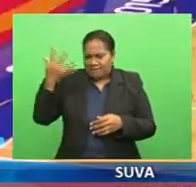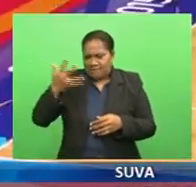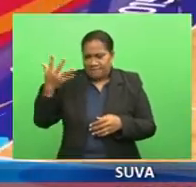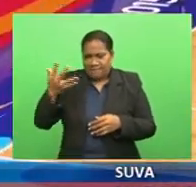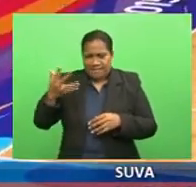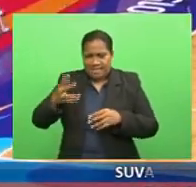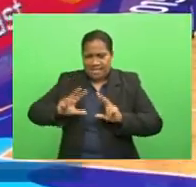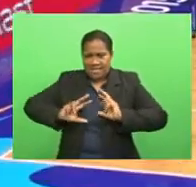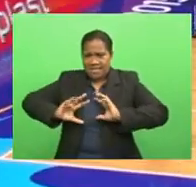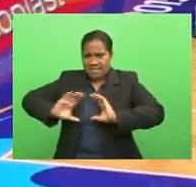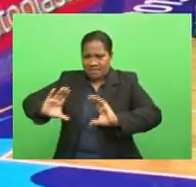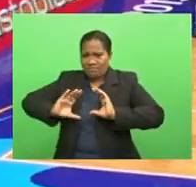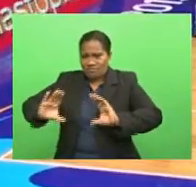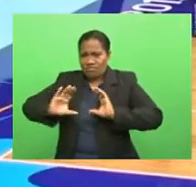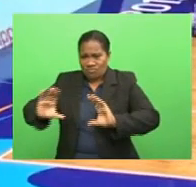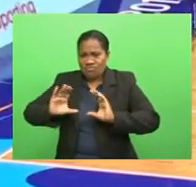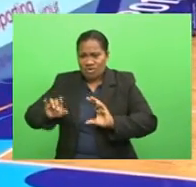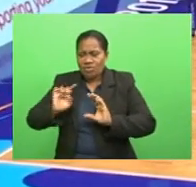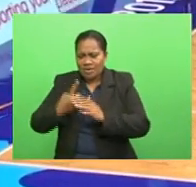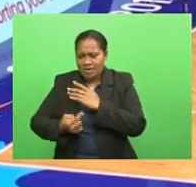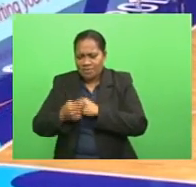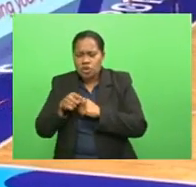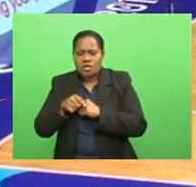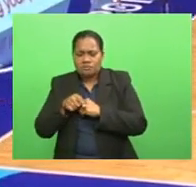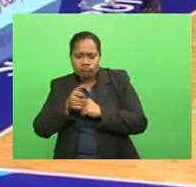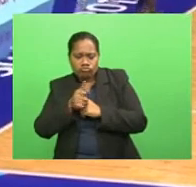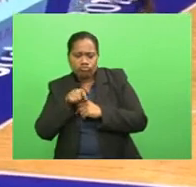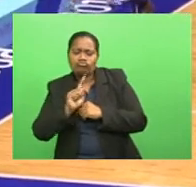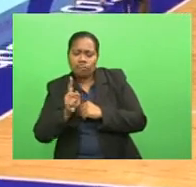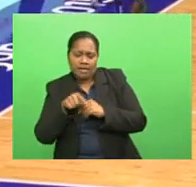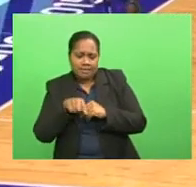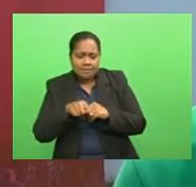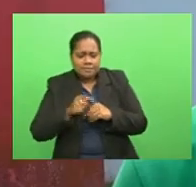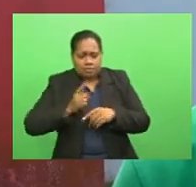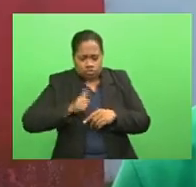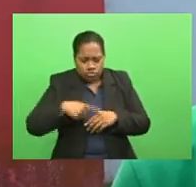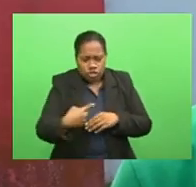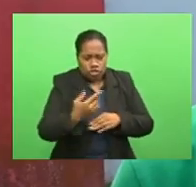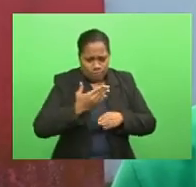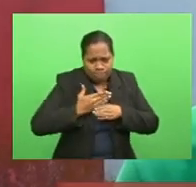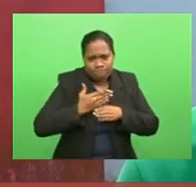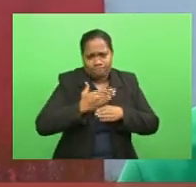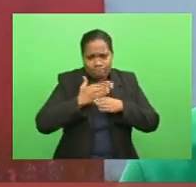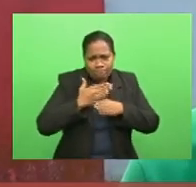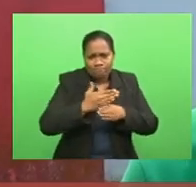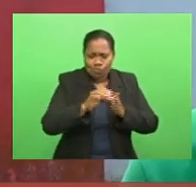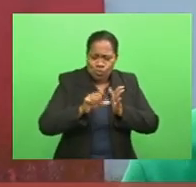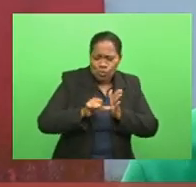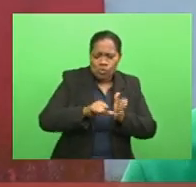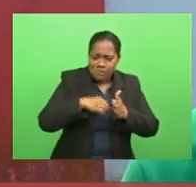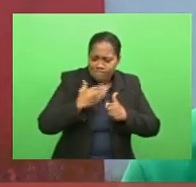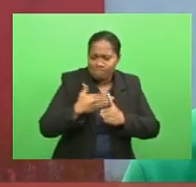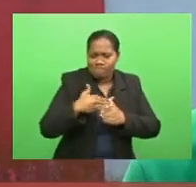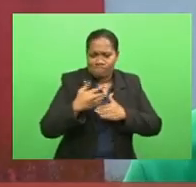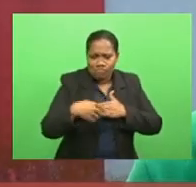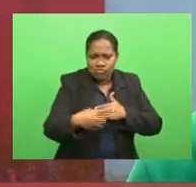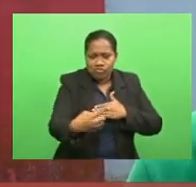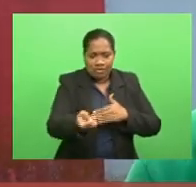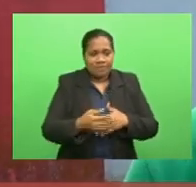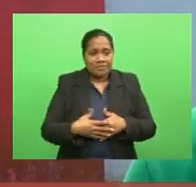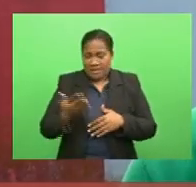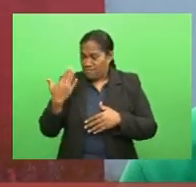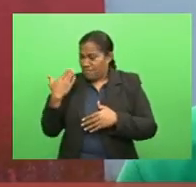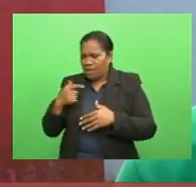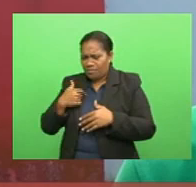Cup, Wangatambu used this as a motivation to keep working hard. Back then I had mixed emotions, mixed